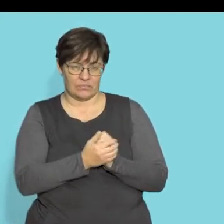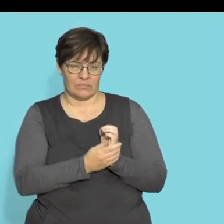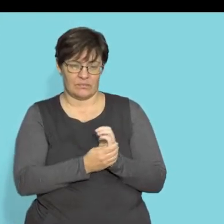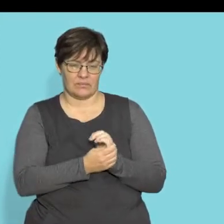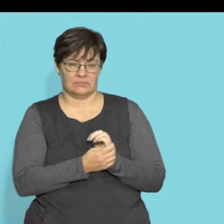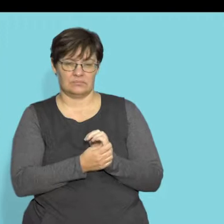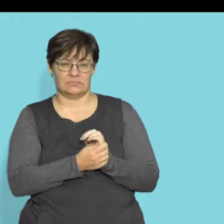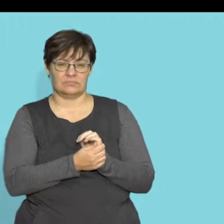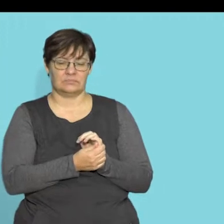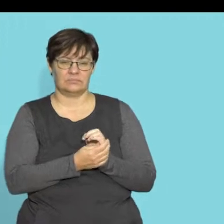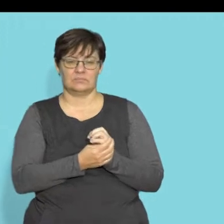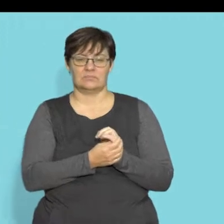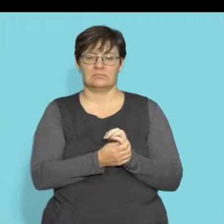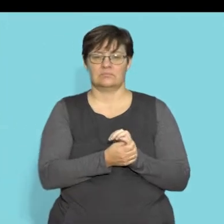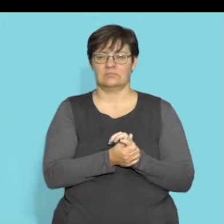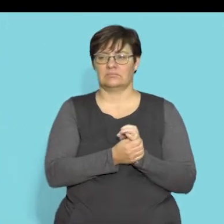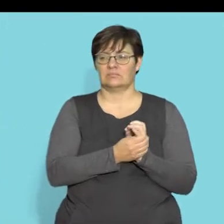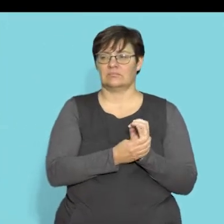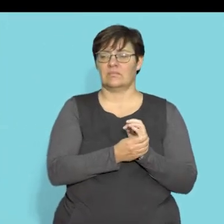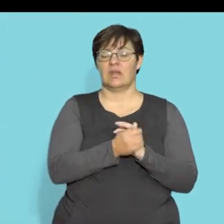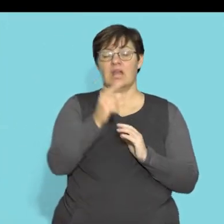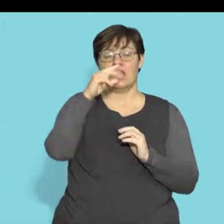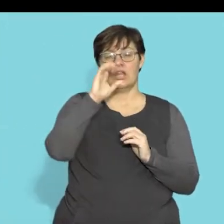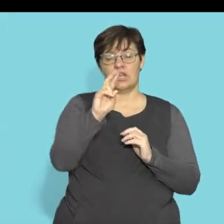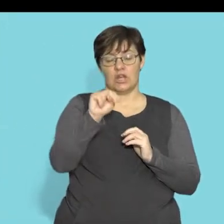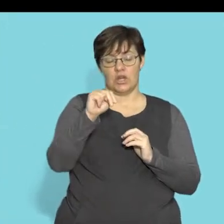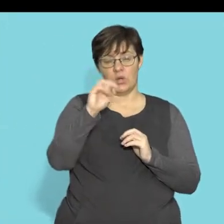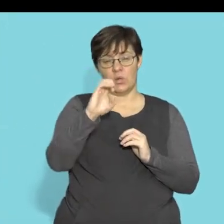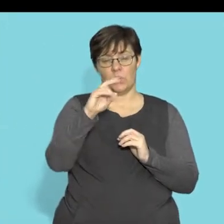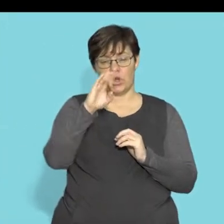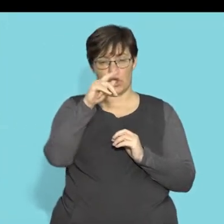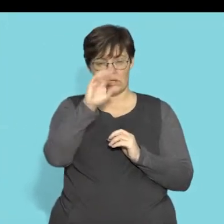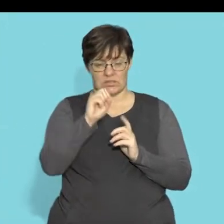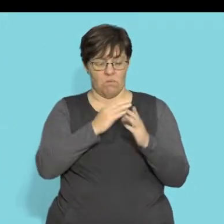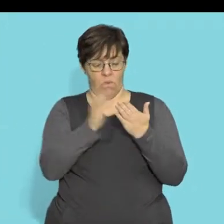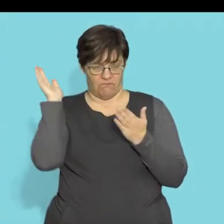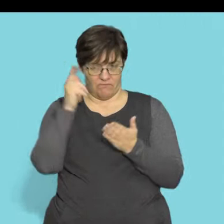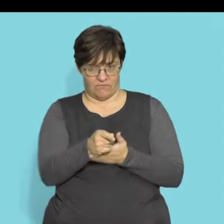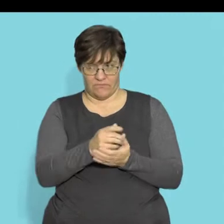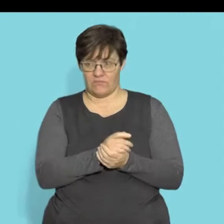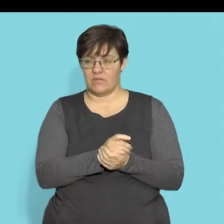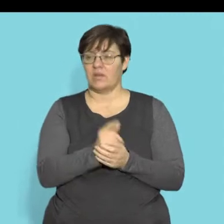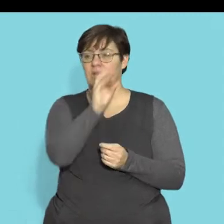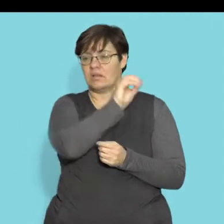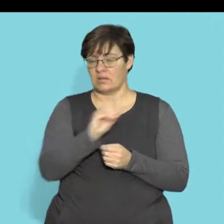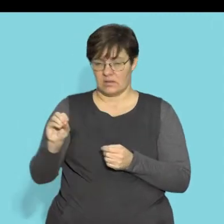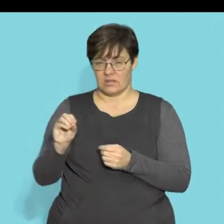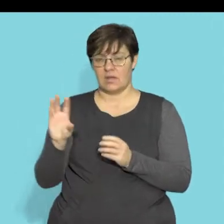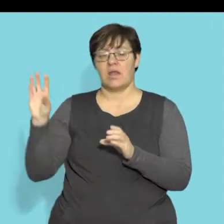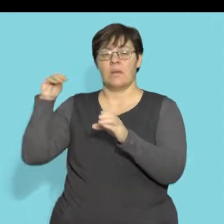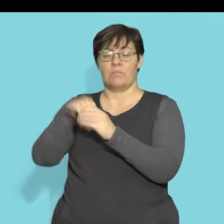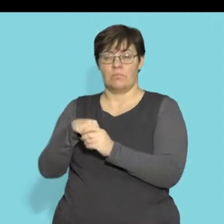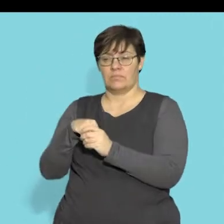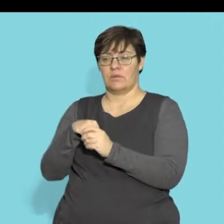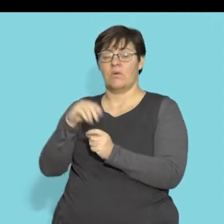particular champion horse. The nucleus of that somatic cell has been removed, and that nucleus